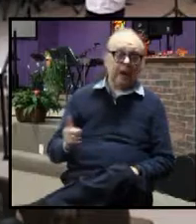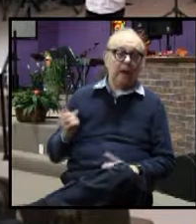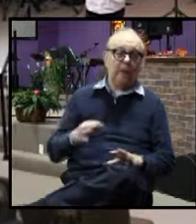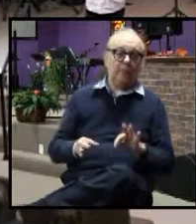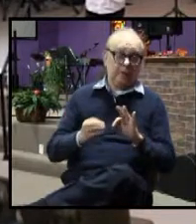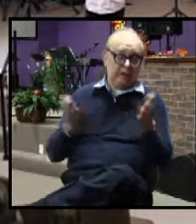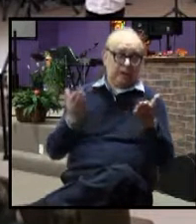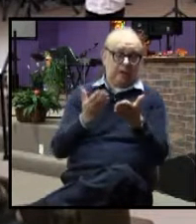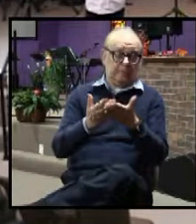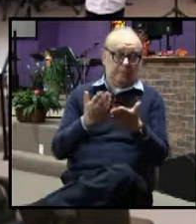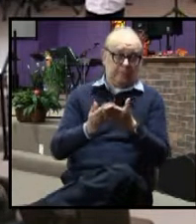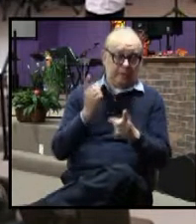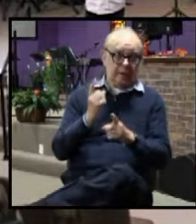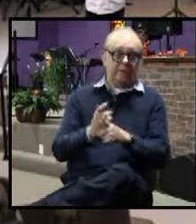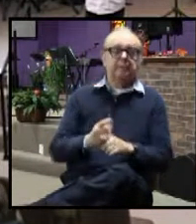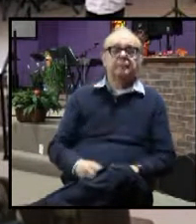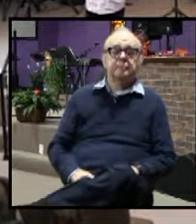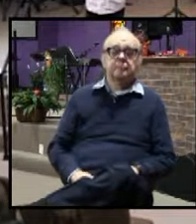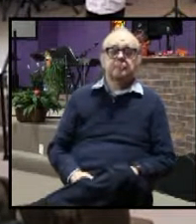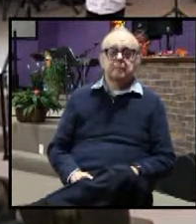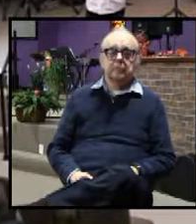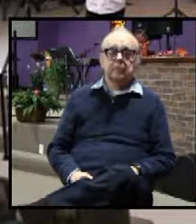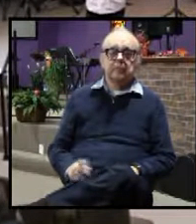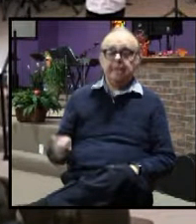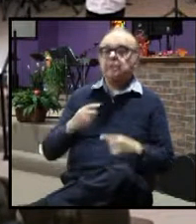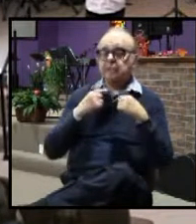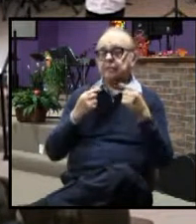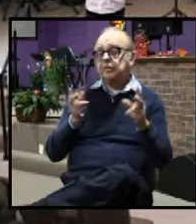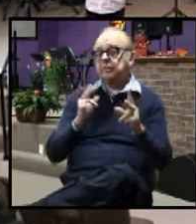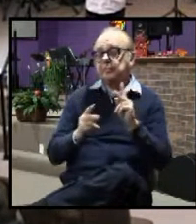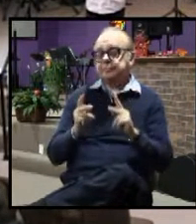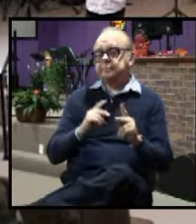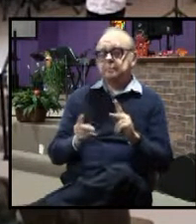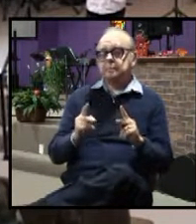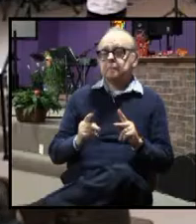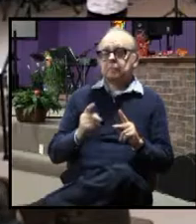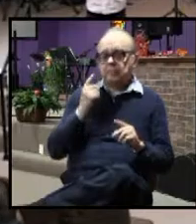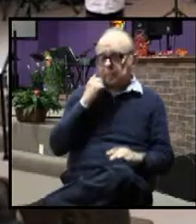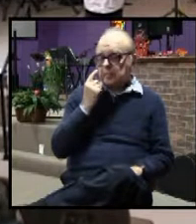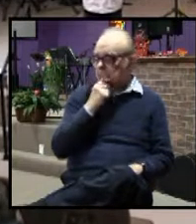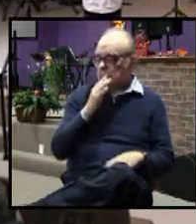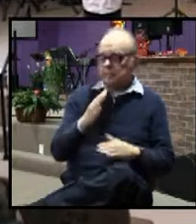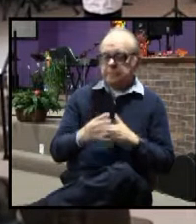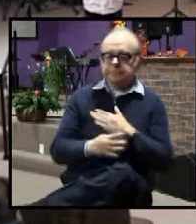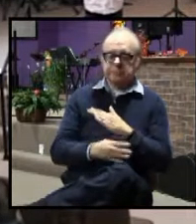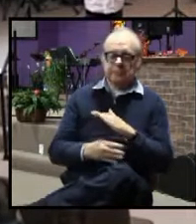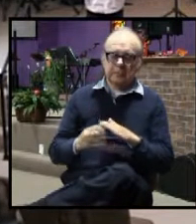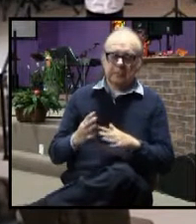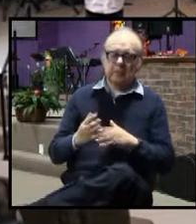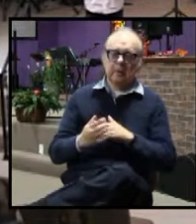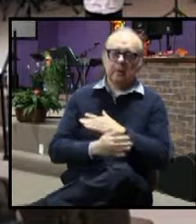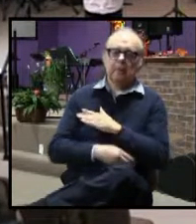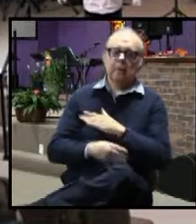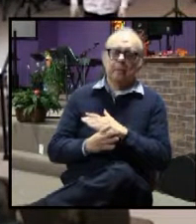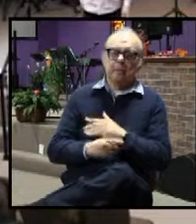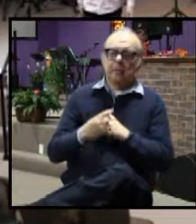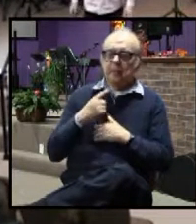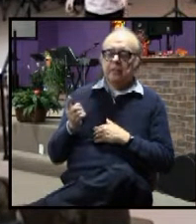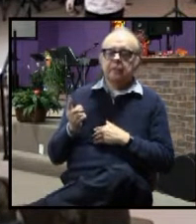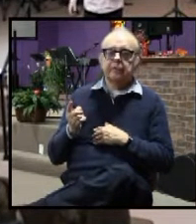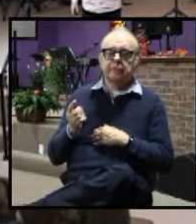I mean, they're worth a lot of money, right? They're successful. In the eyes of this country, they are